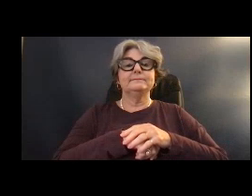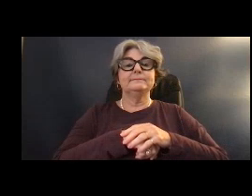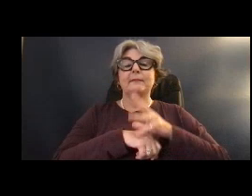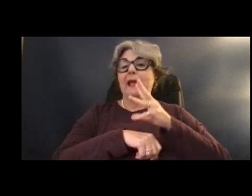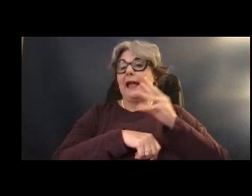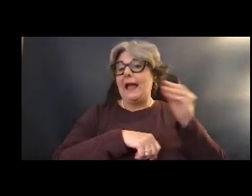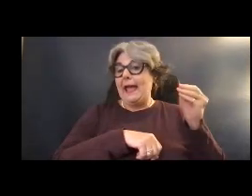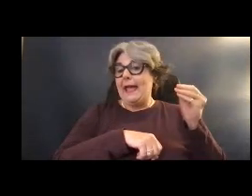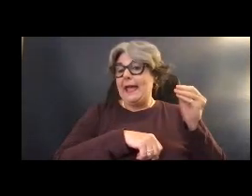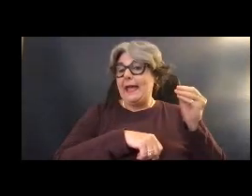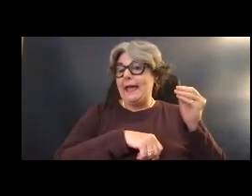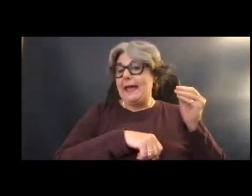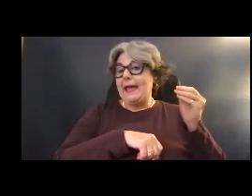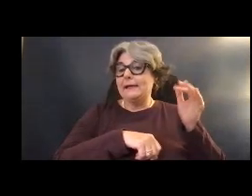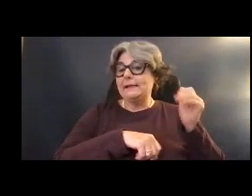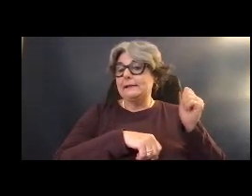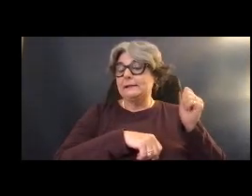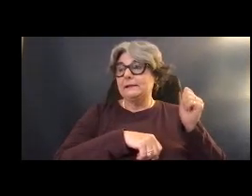And then